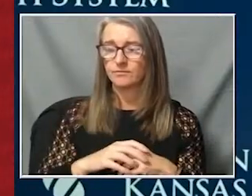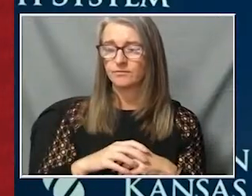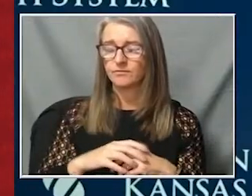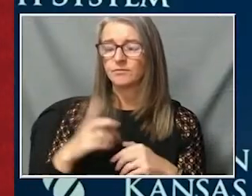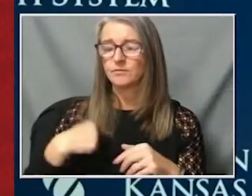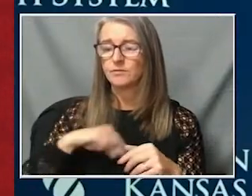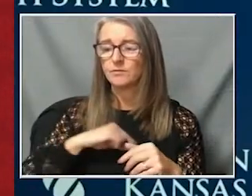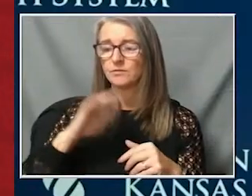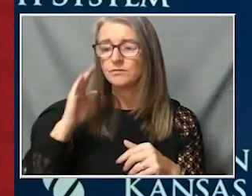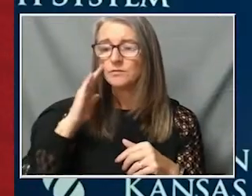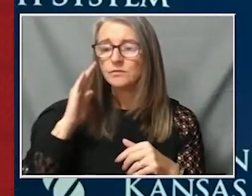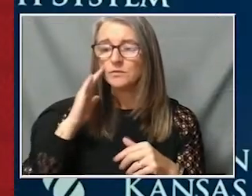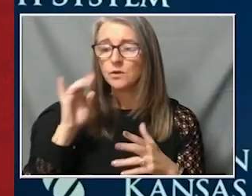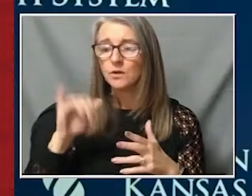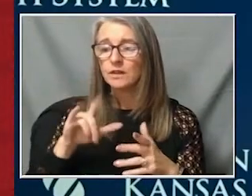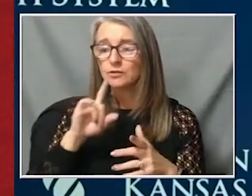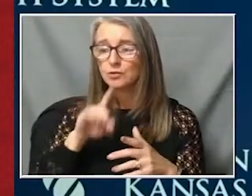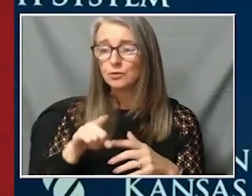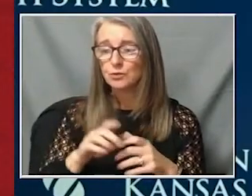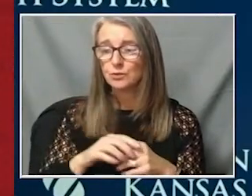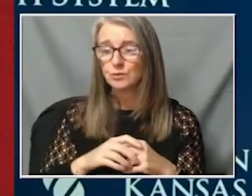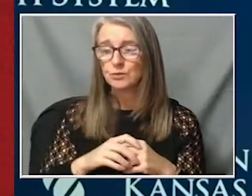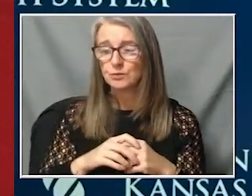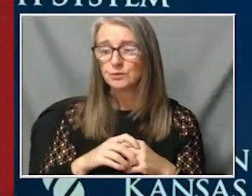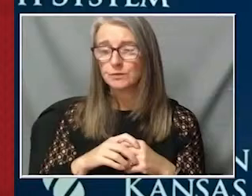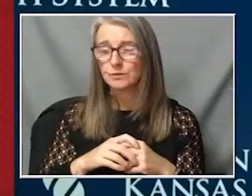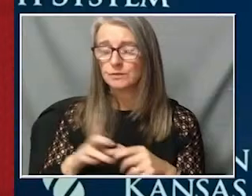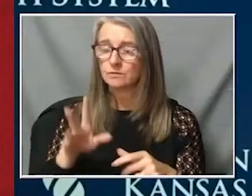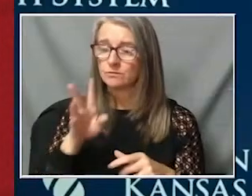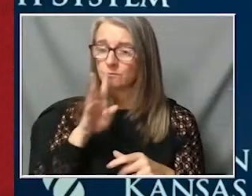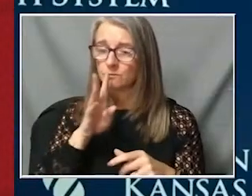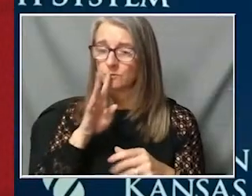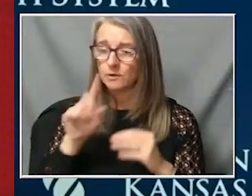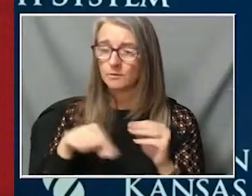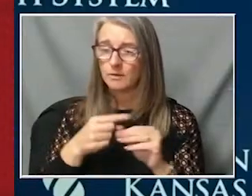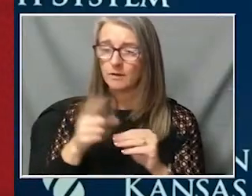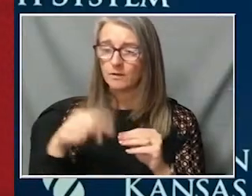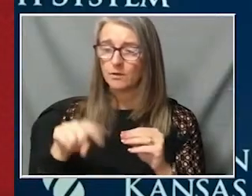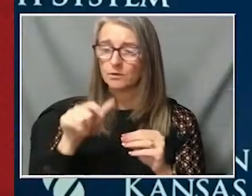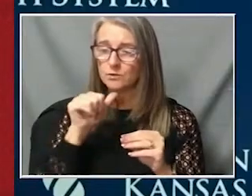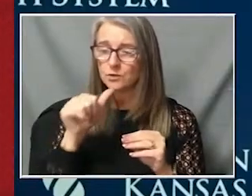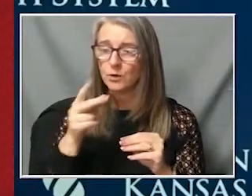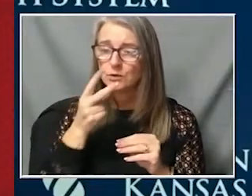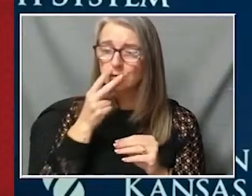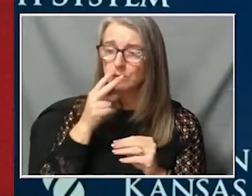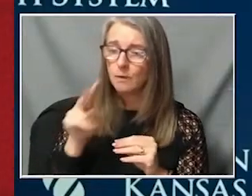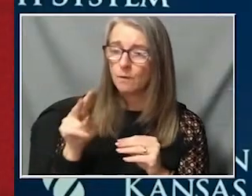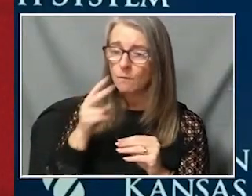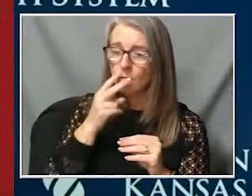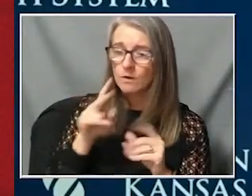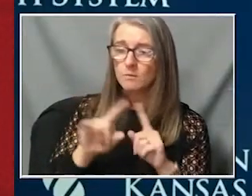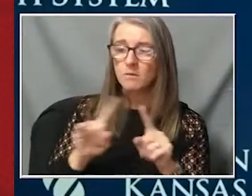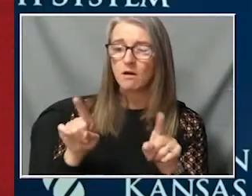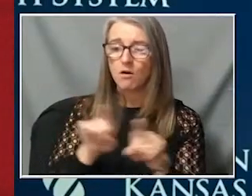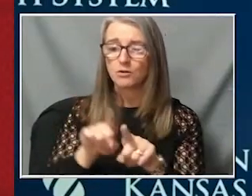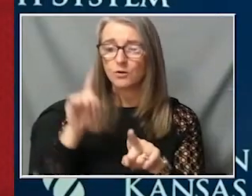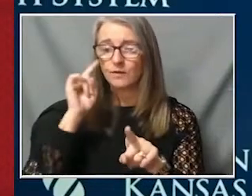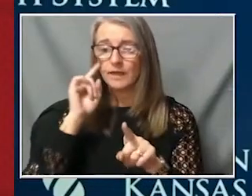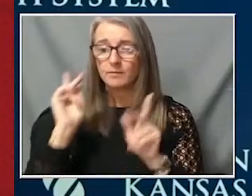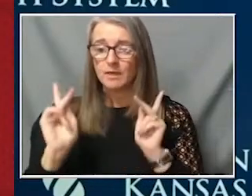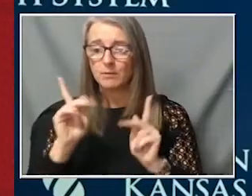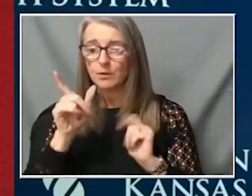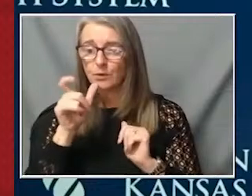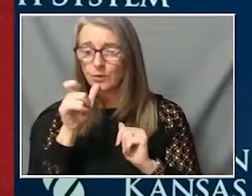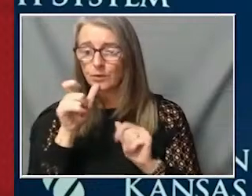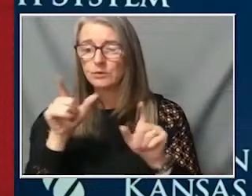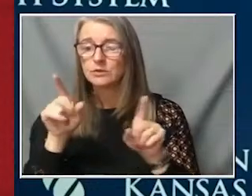know that is true. Now, we're talking about those that don't smoke, but also when you think about those that